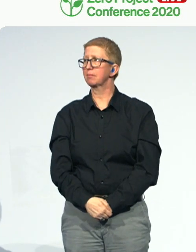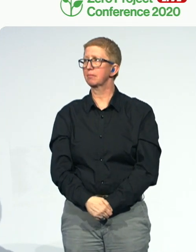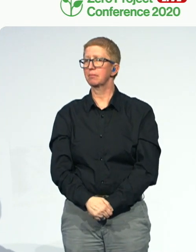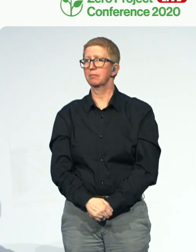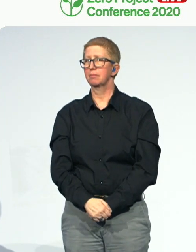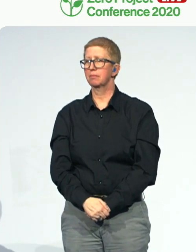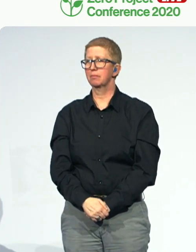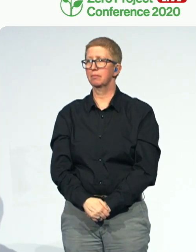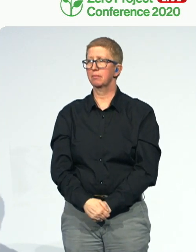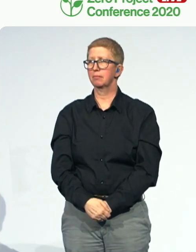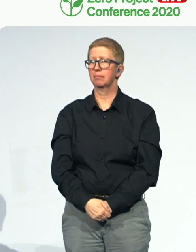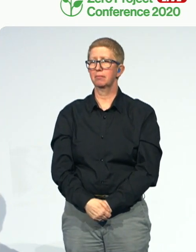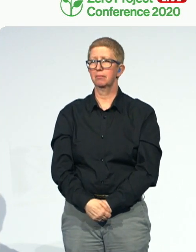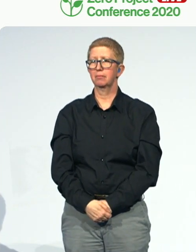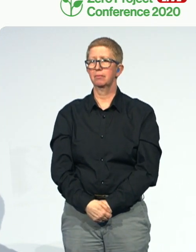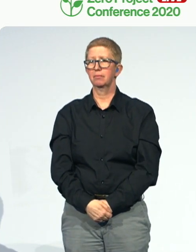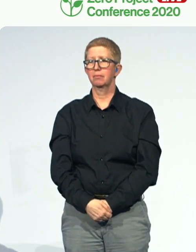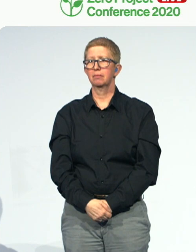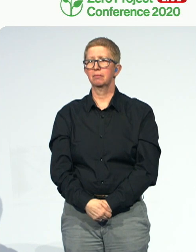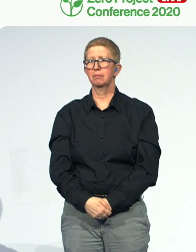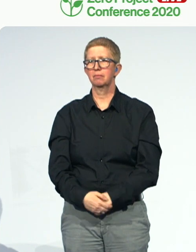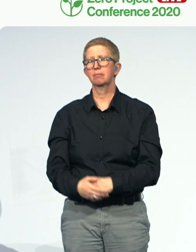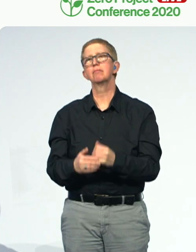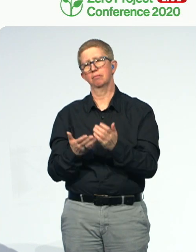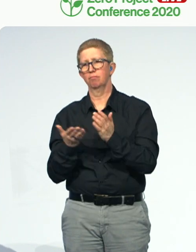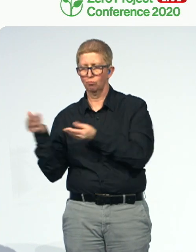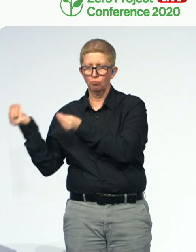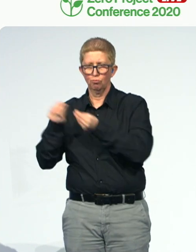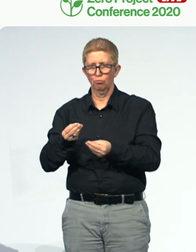Oh, can you hand me? Oh, thank you.